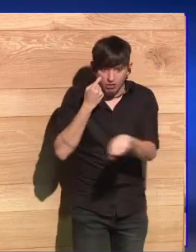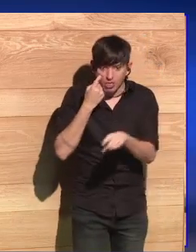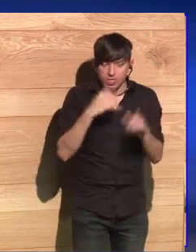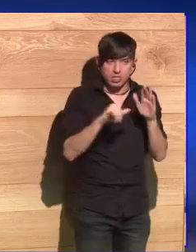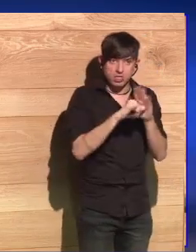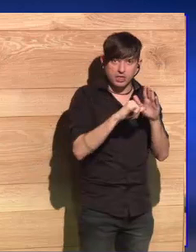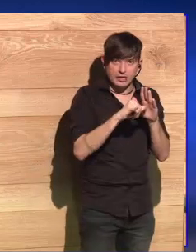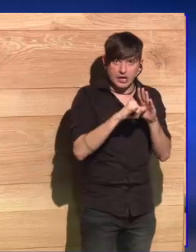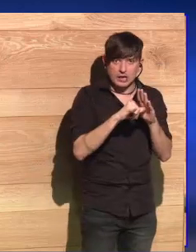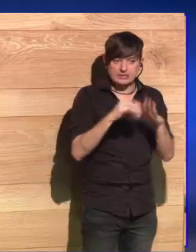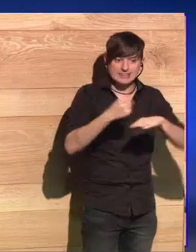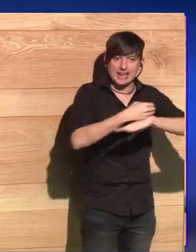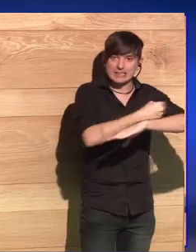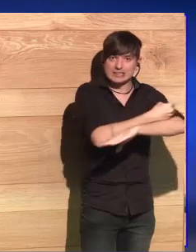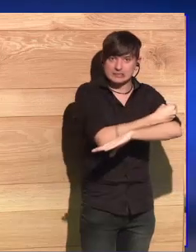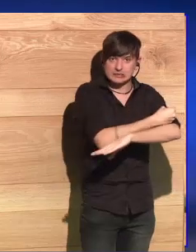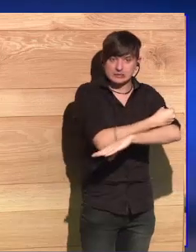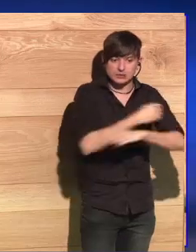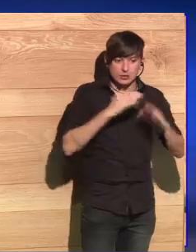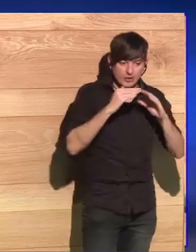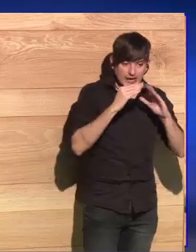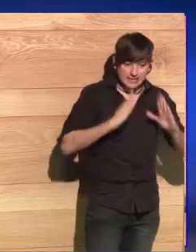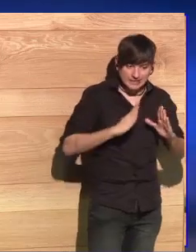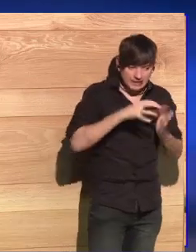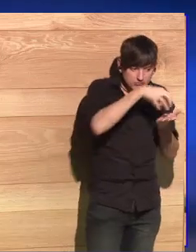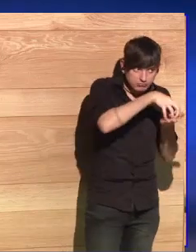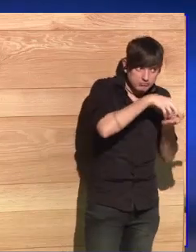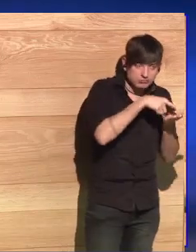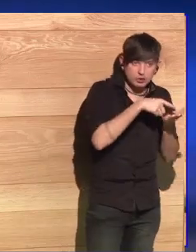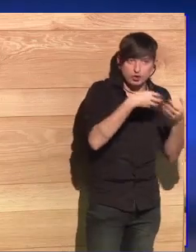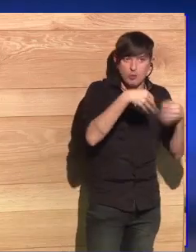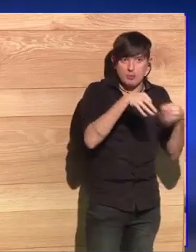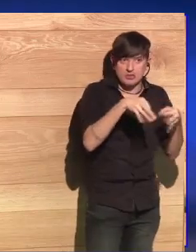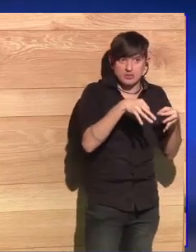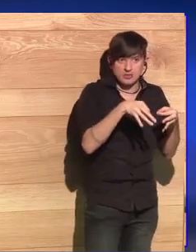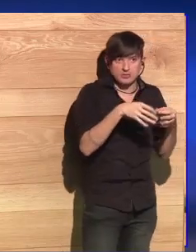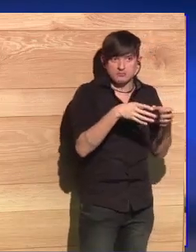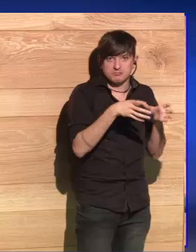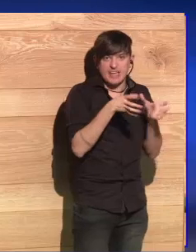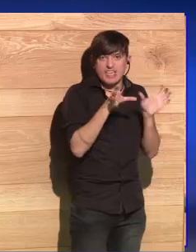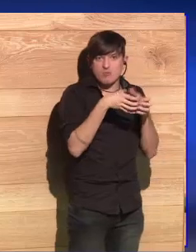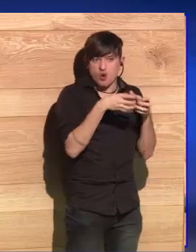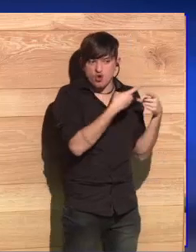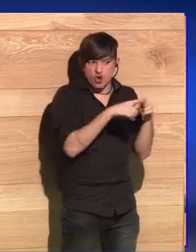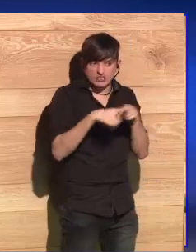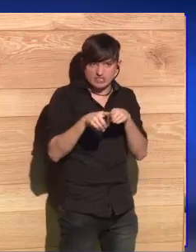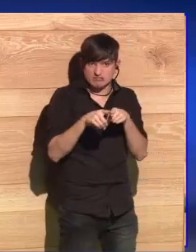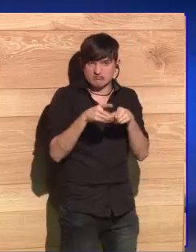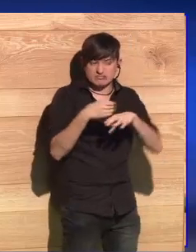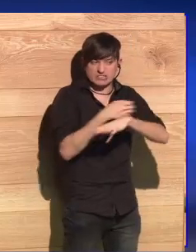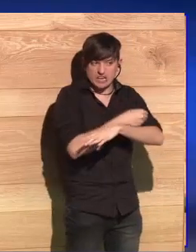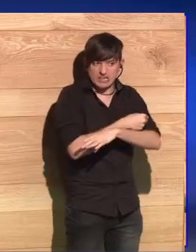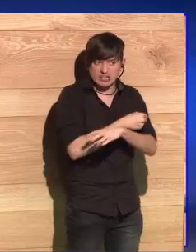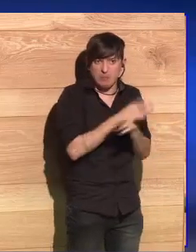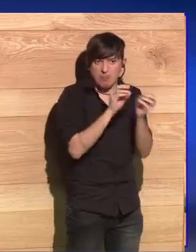they used to put railroad equipment in, but it wasn't used anymore. So the guys were storing their sleeping